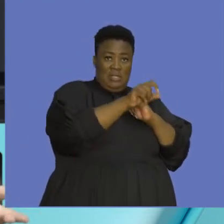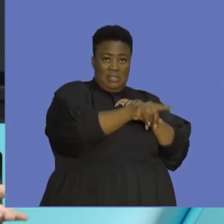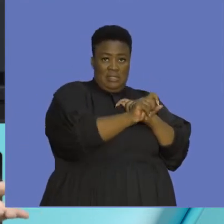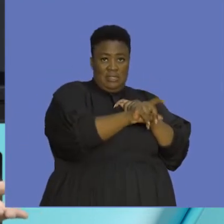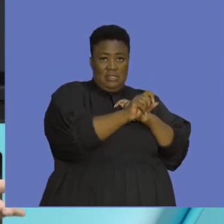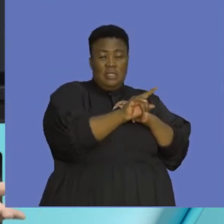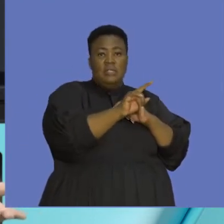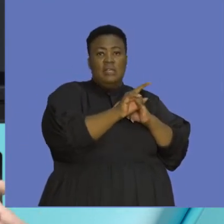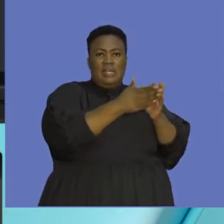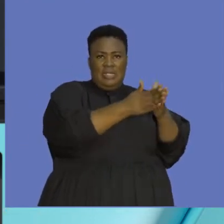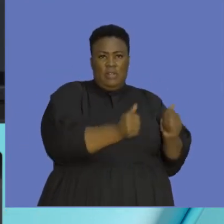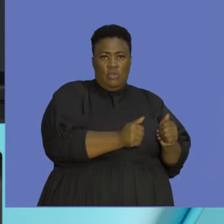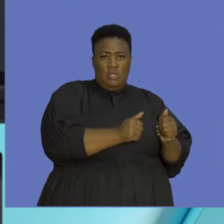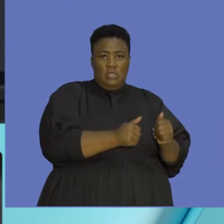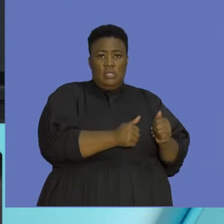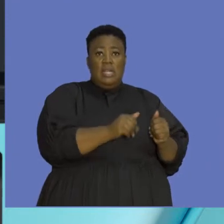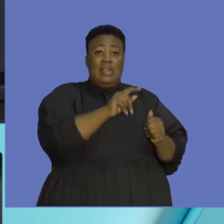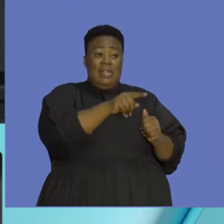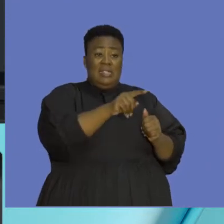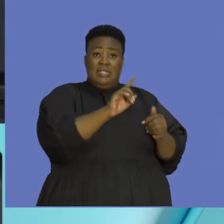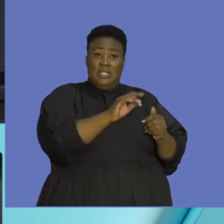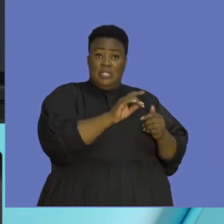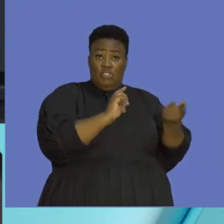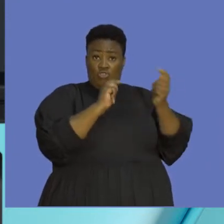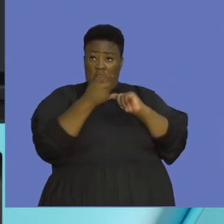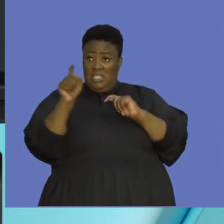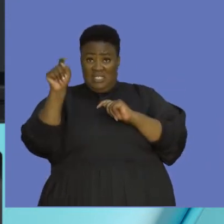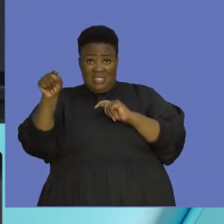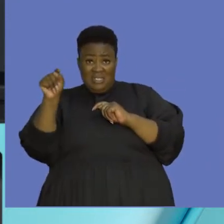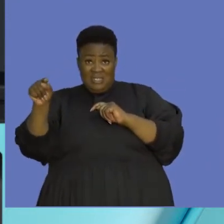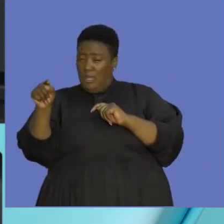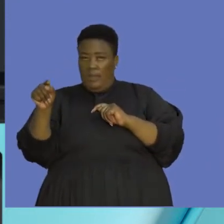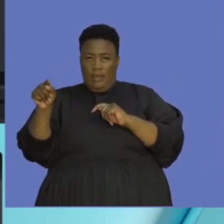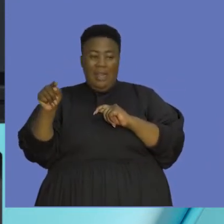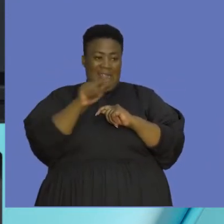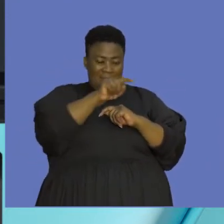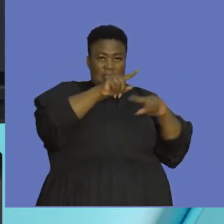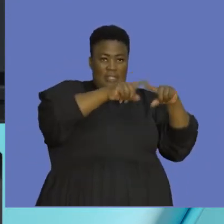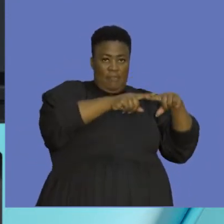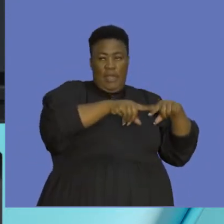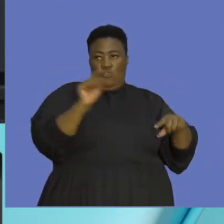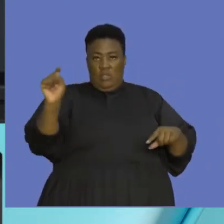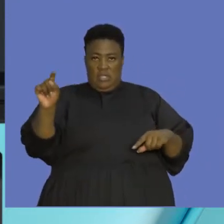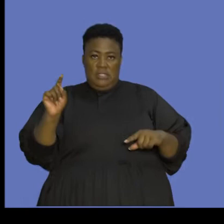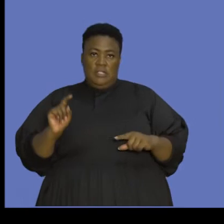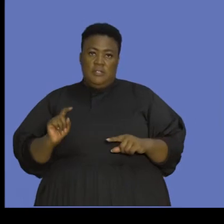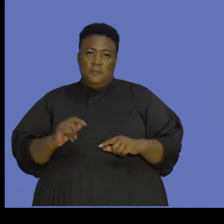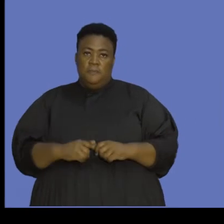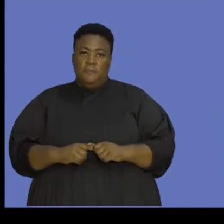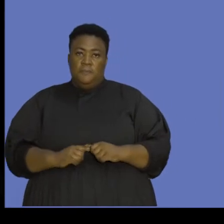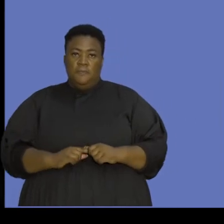acceleration, okay? Acceleration can't change the net force. It's dependent on the net force,